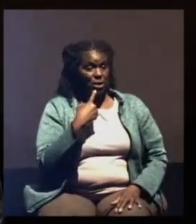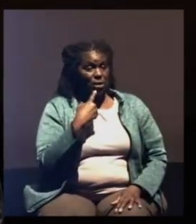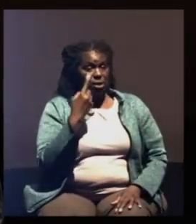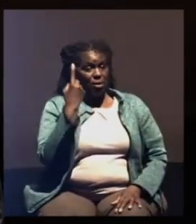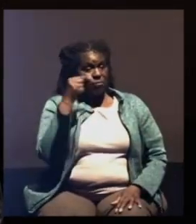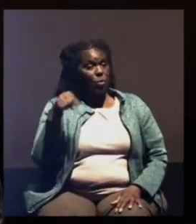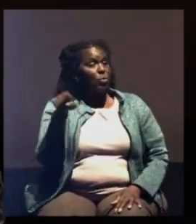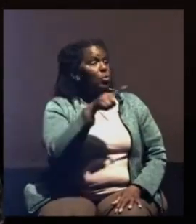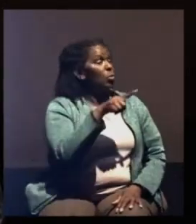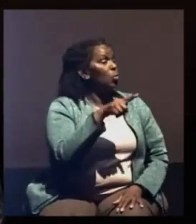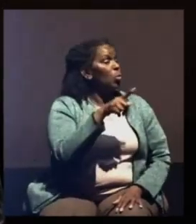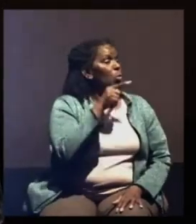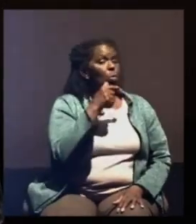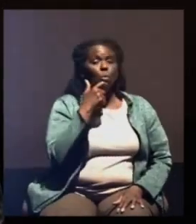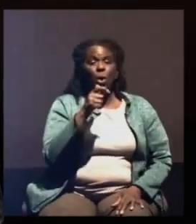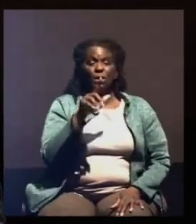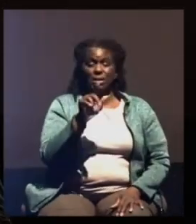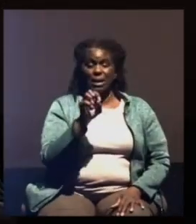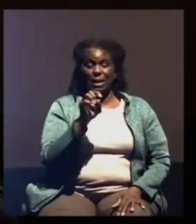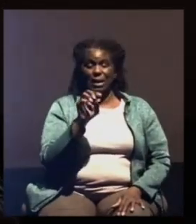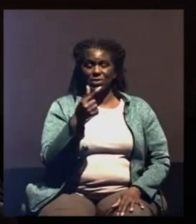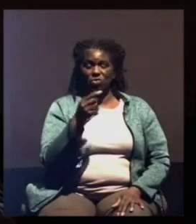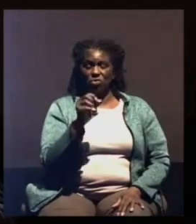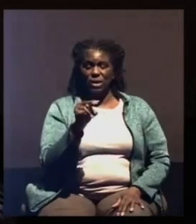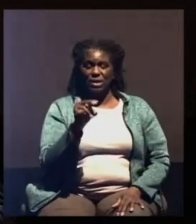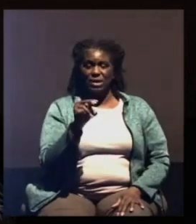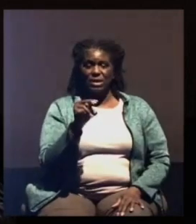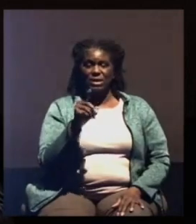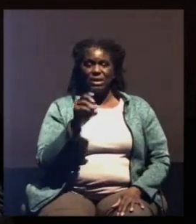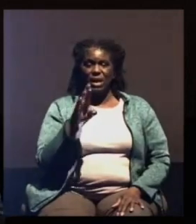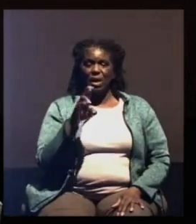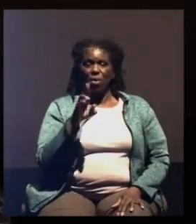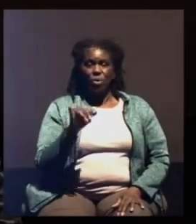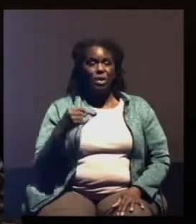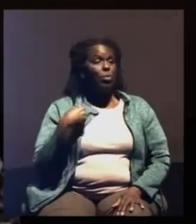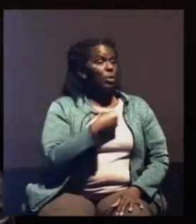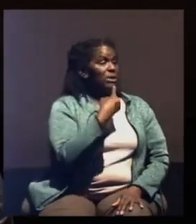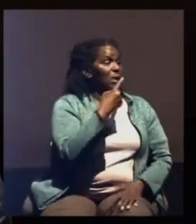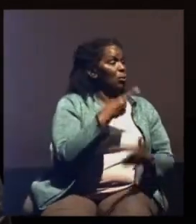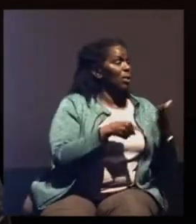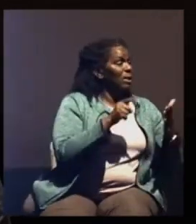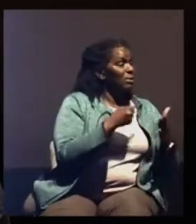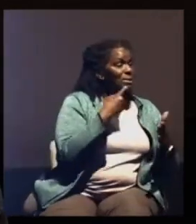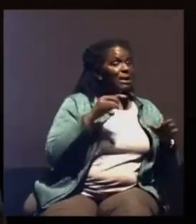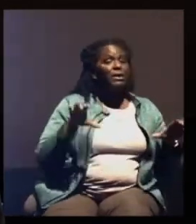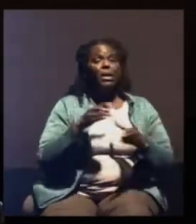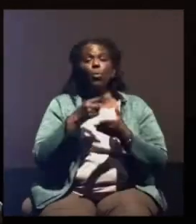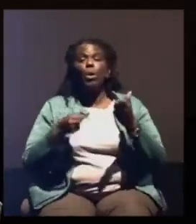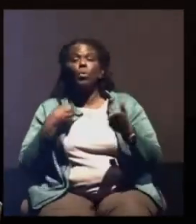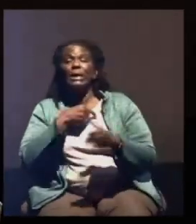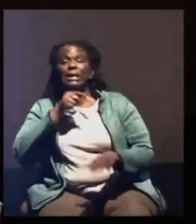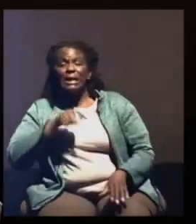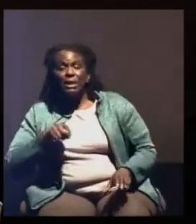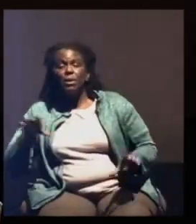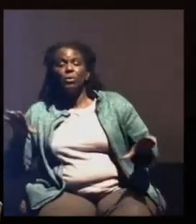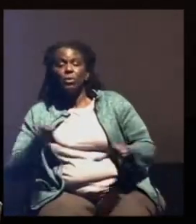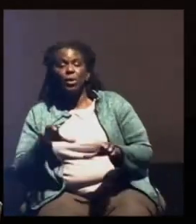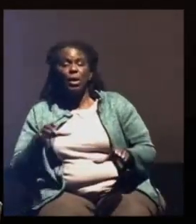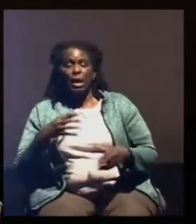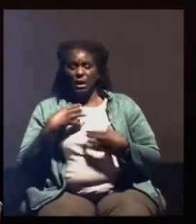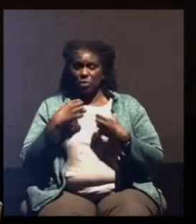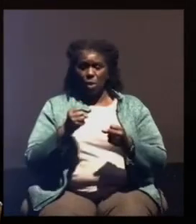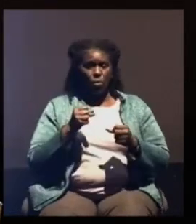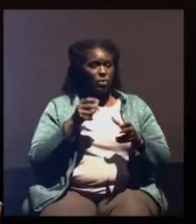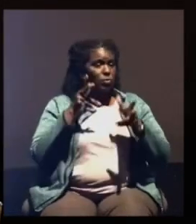watch Legendary, we came, we said what needed to be said, we did what needed to be done. It takes courage to